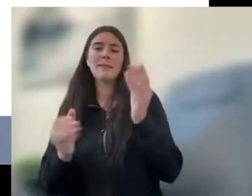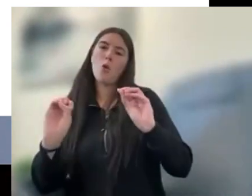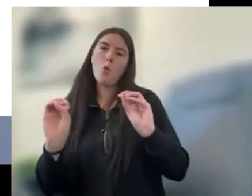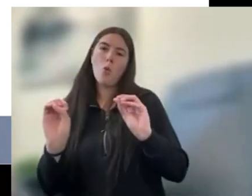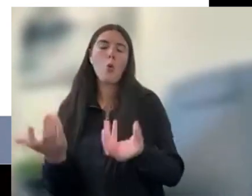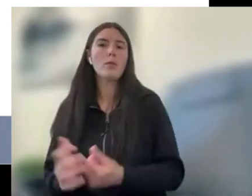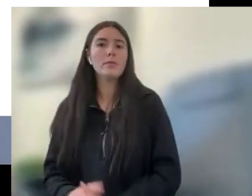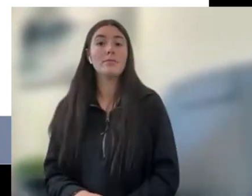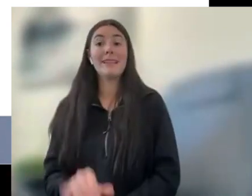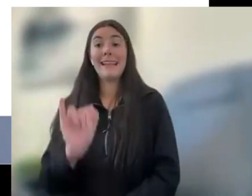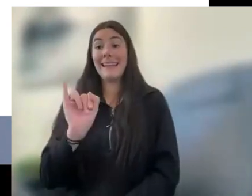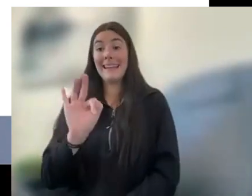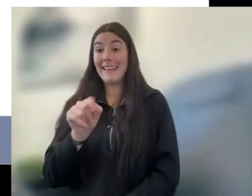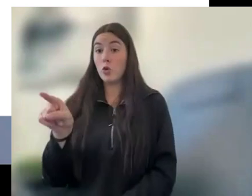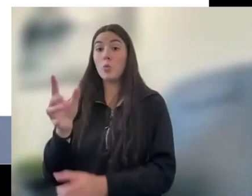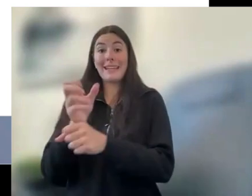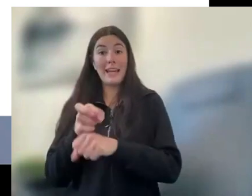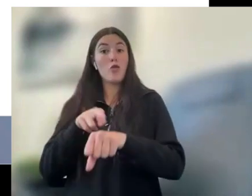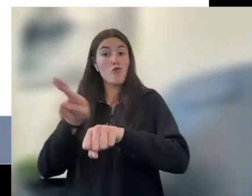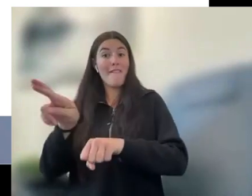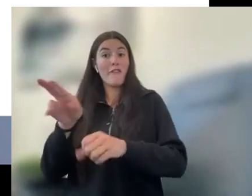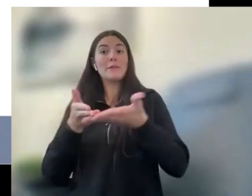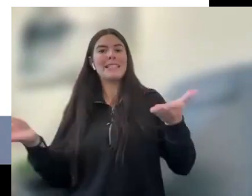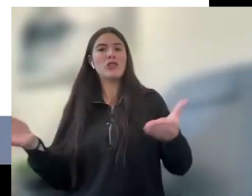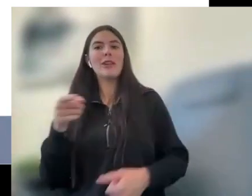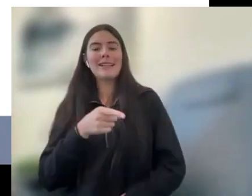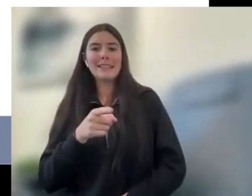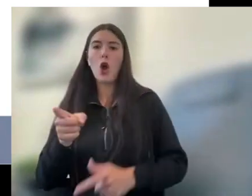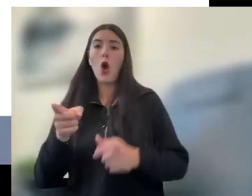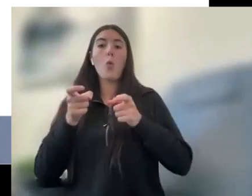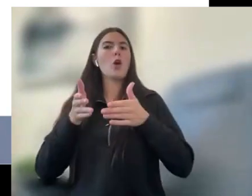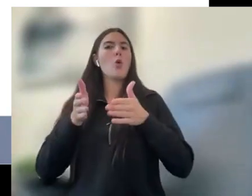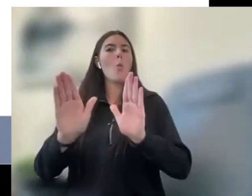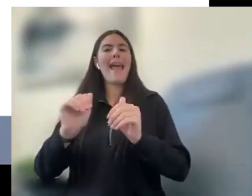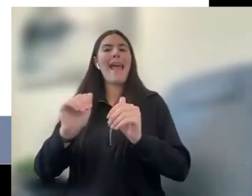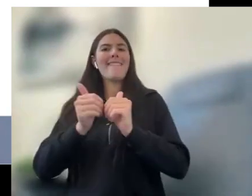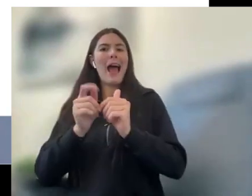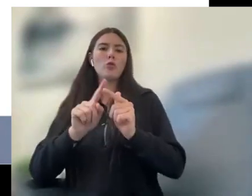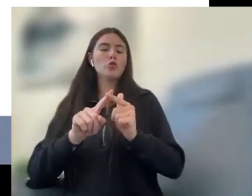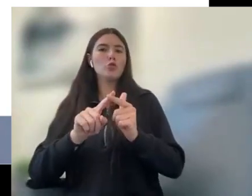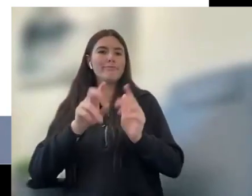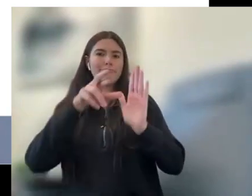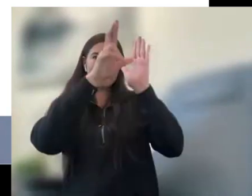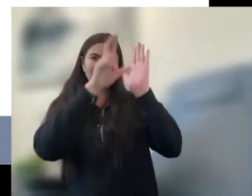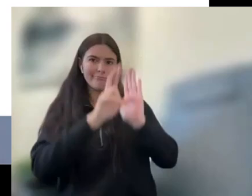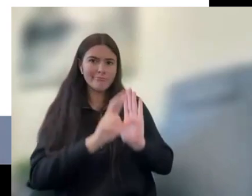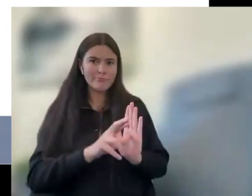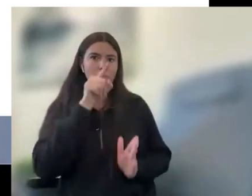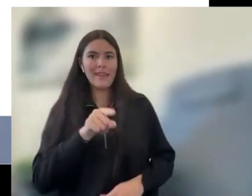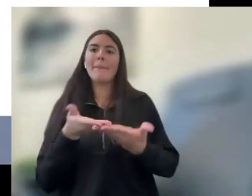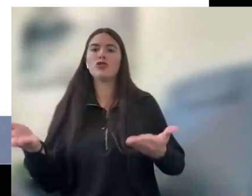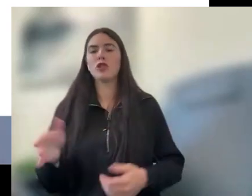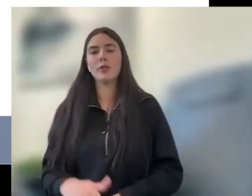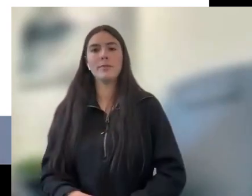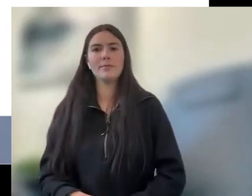do get reference materials, this is a quick way of interacting with your reference materials. And let me see how we're doing for